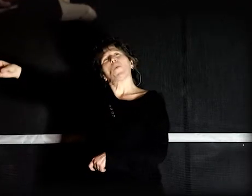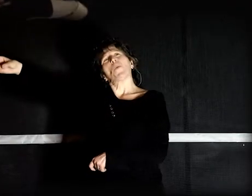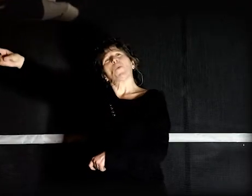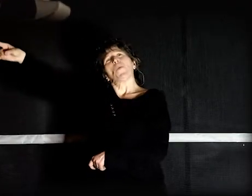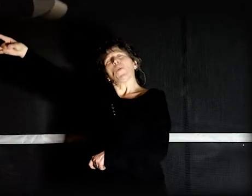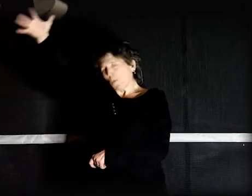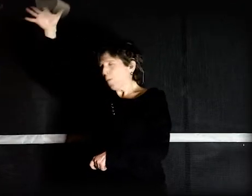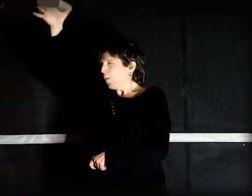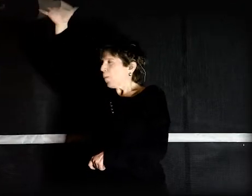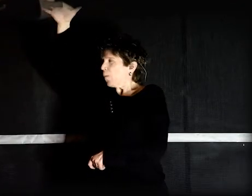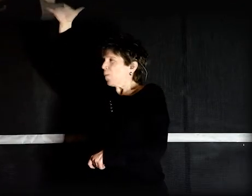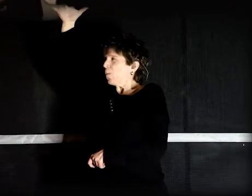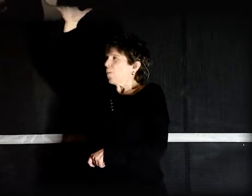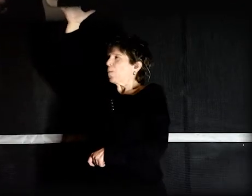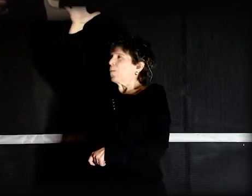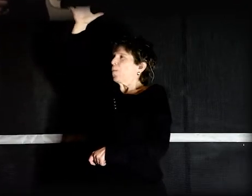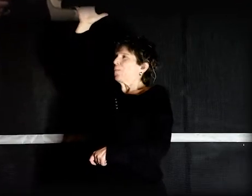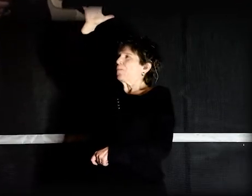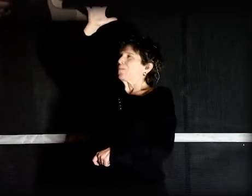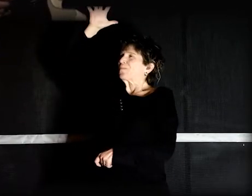Great are you,